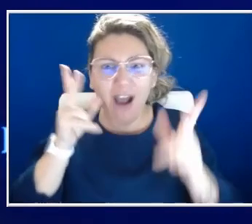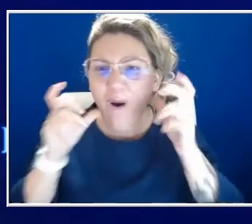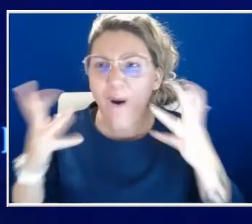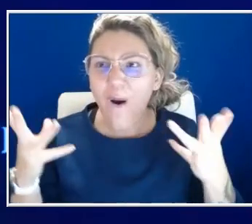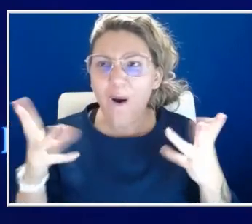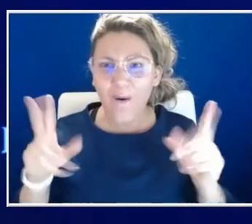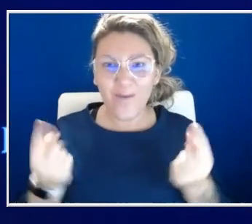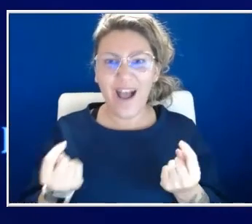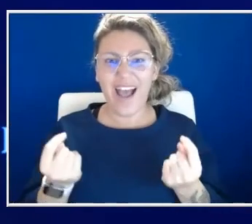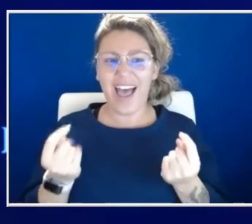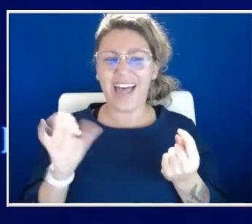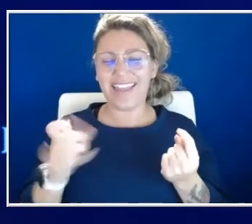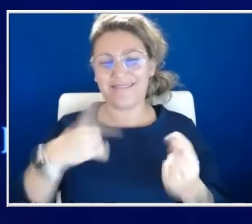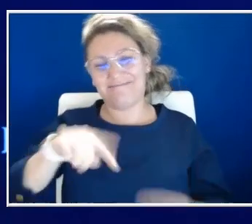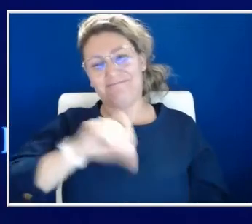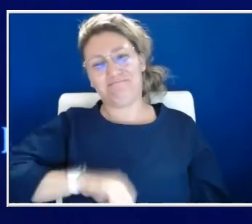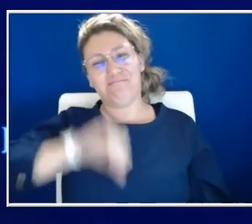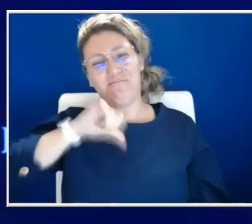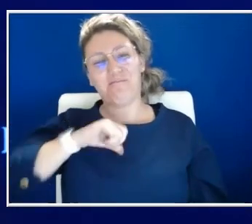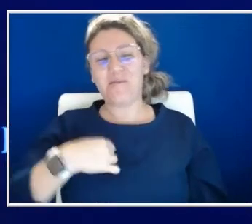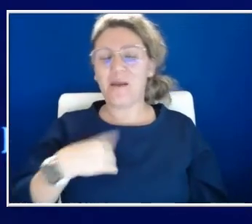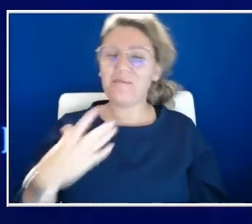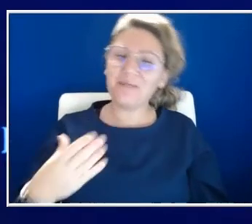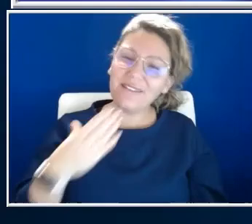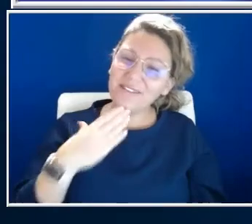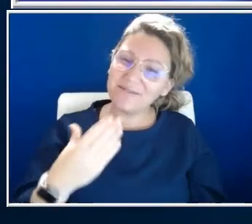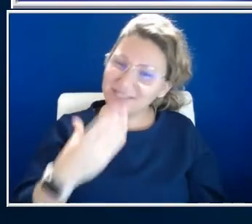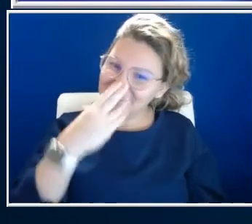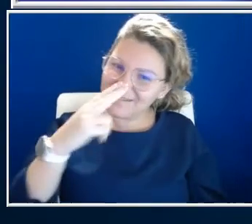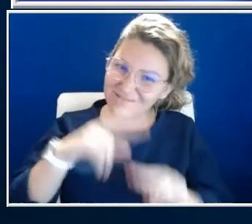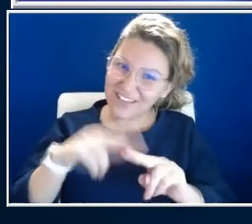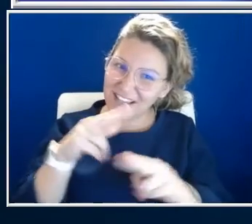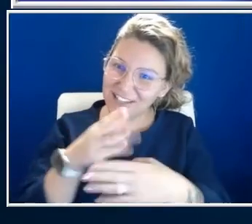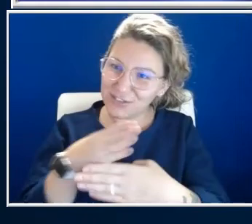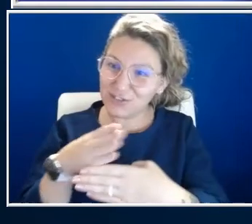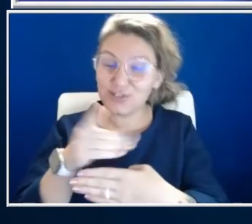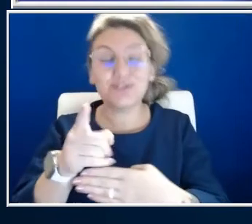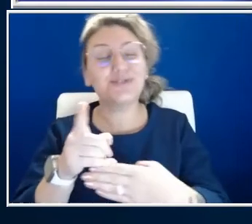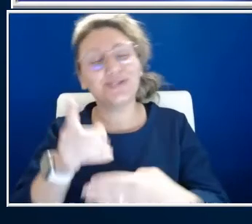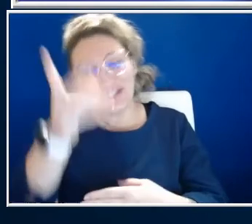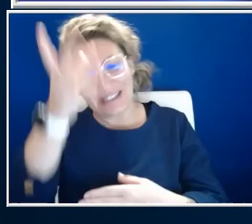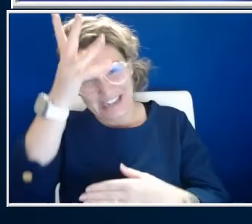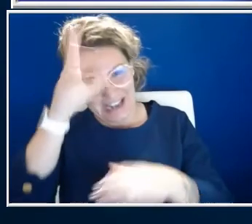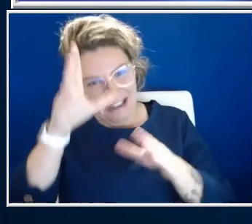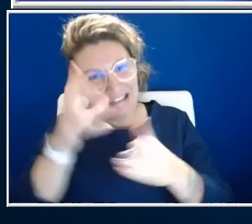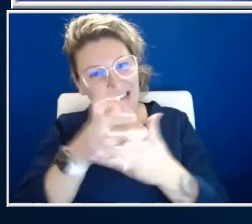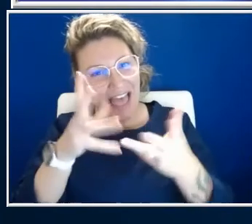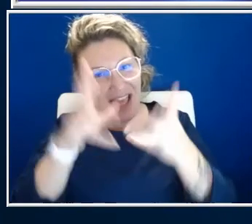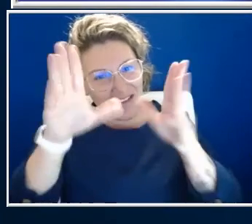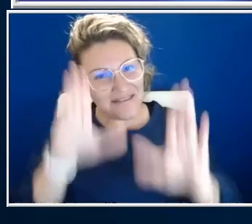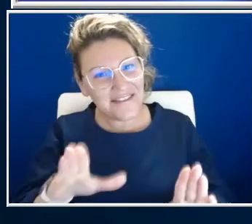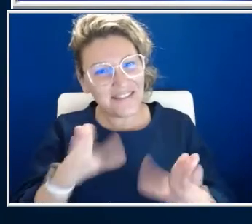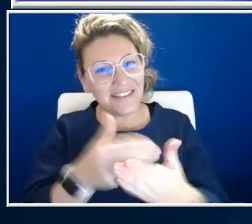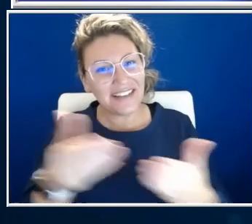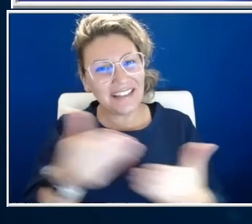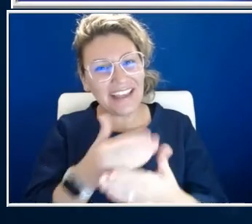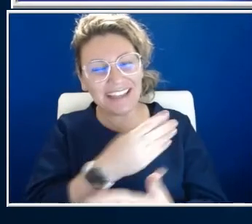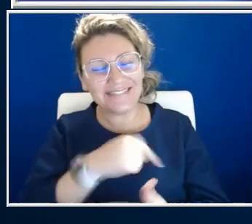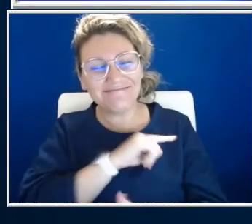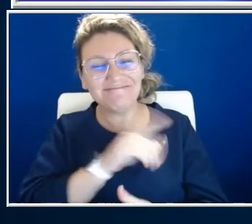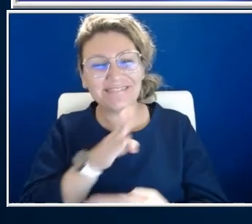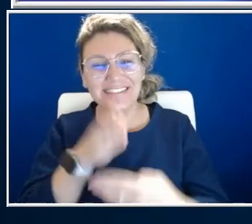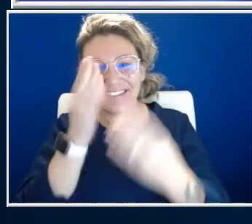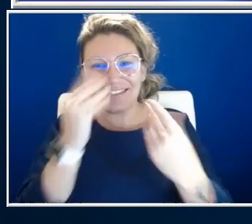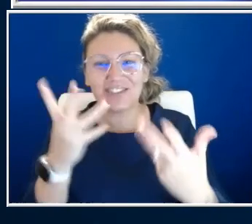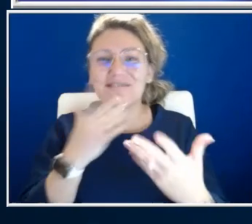think that they were proud of that. Yeah. And so that was really fun to share with them. Yeah, your dad does a lot of great things. This is just one real cool one that we got to share. So thank you all. Dr.